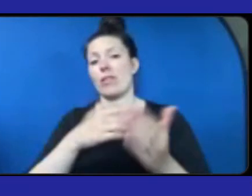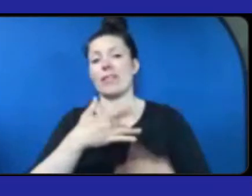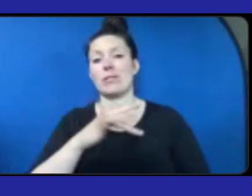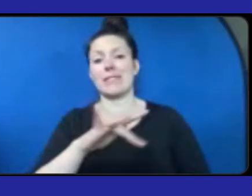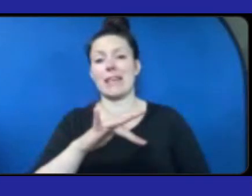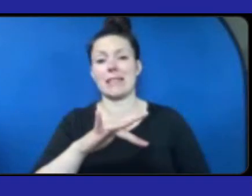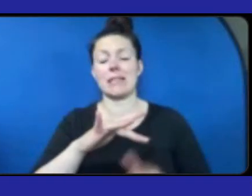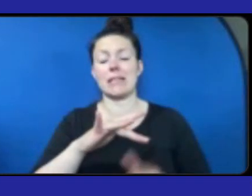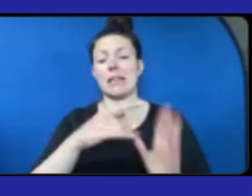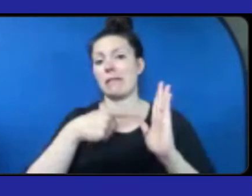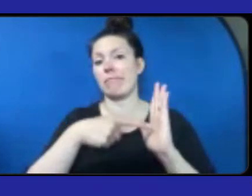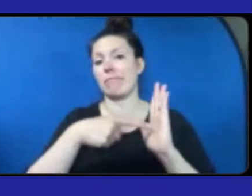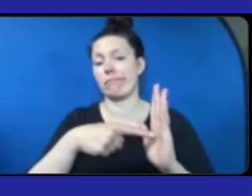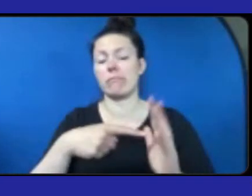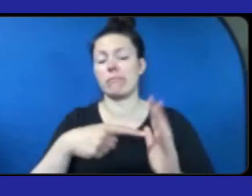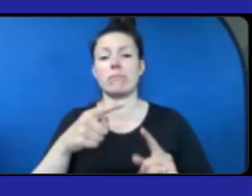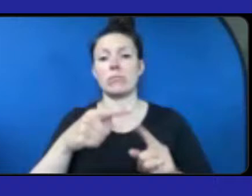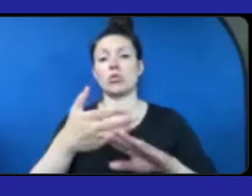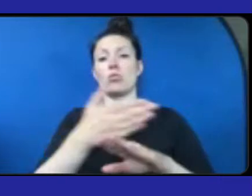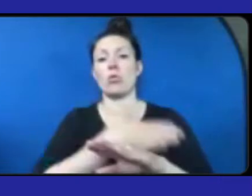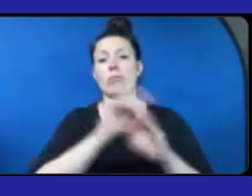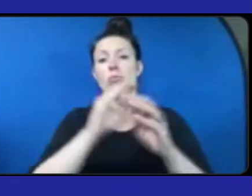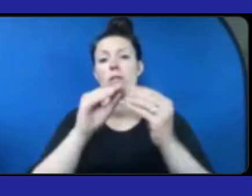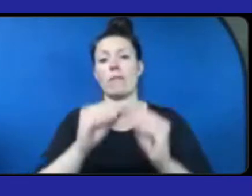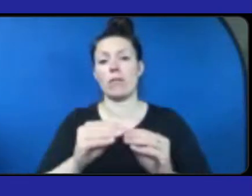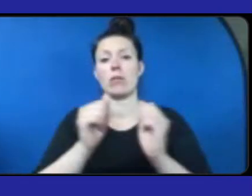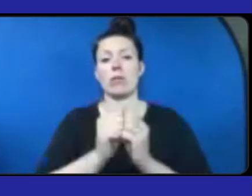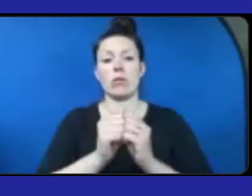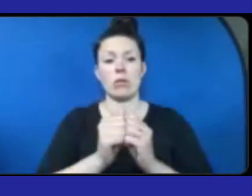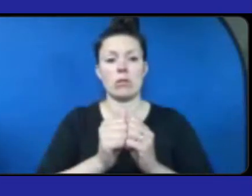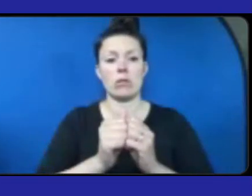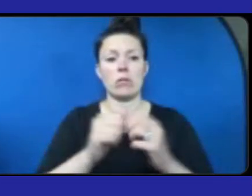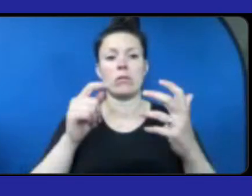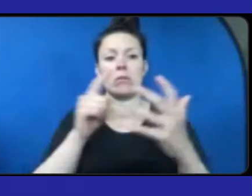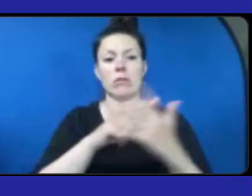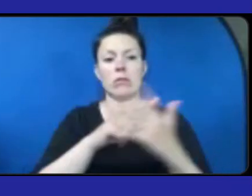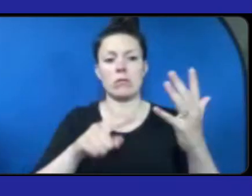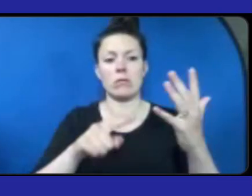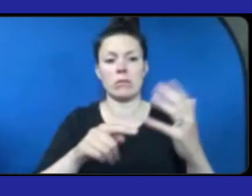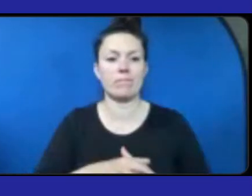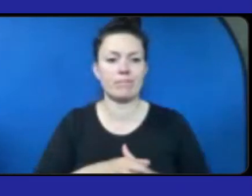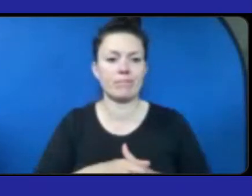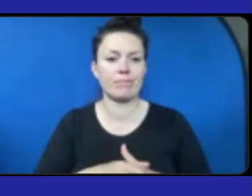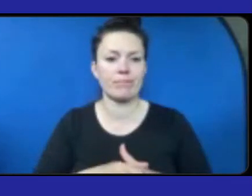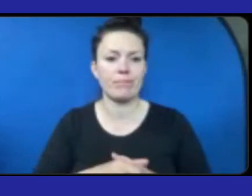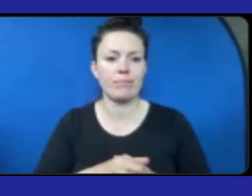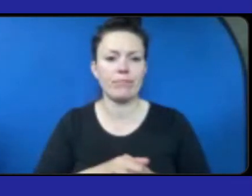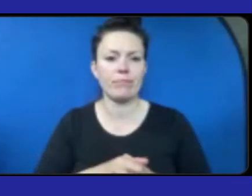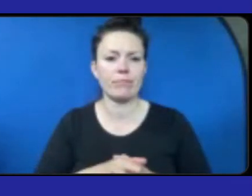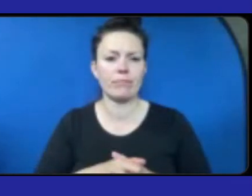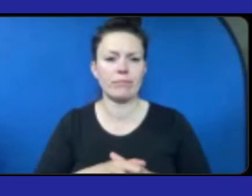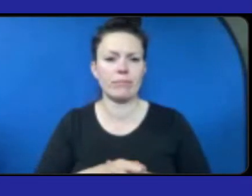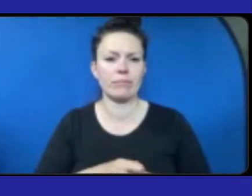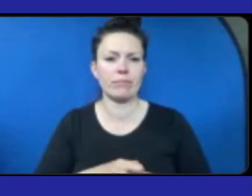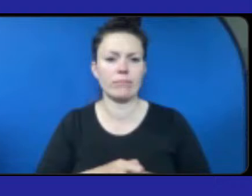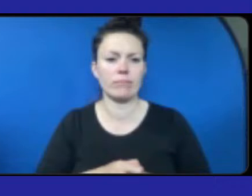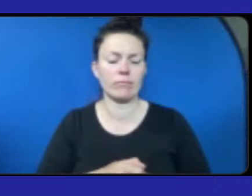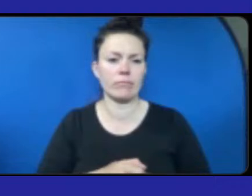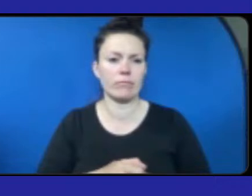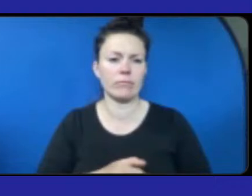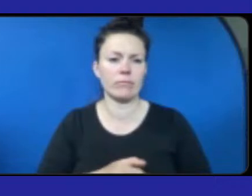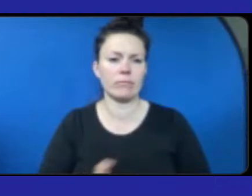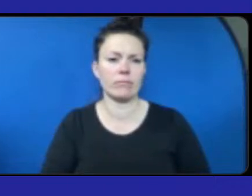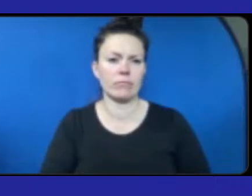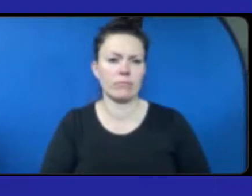indicators to improve our metrics around CAUTI, CLABSI, falls, and pressure injuries. Next slide, please.